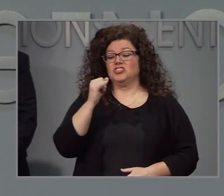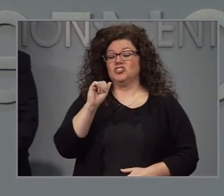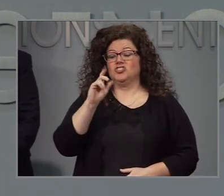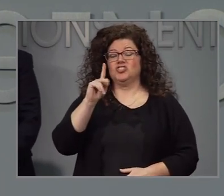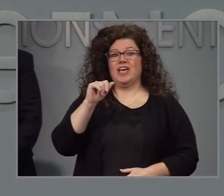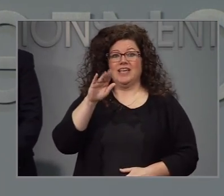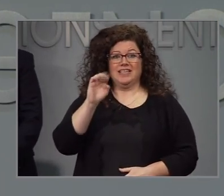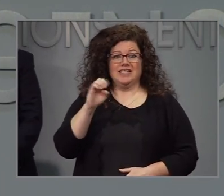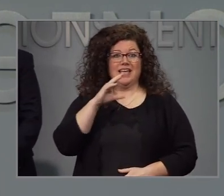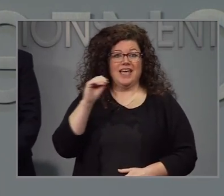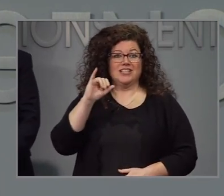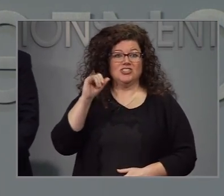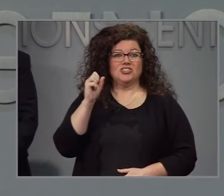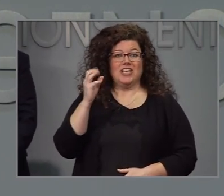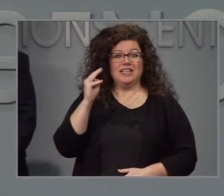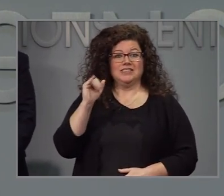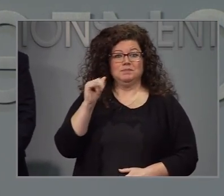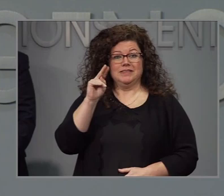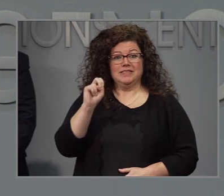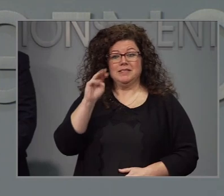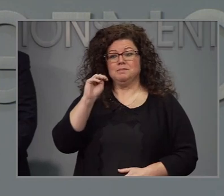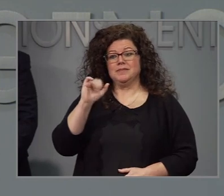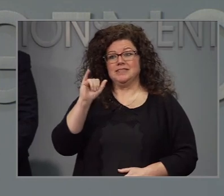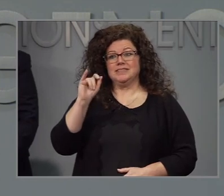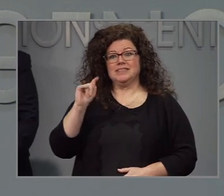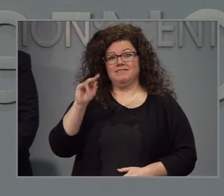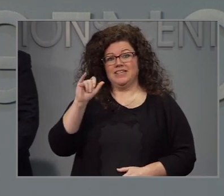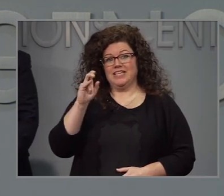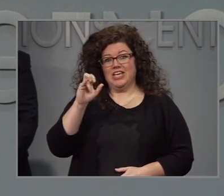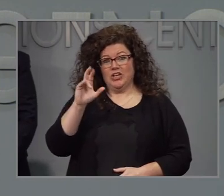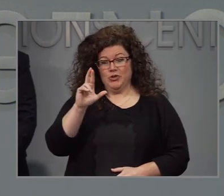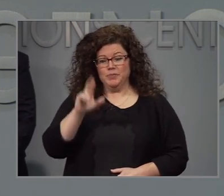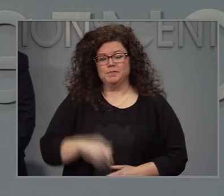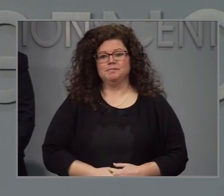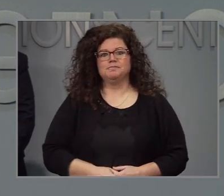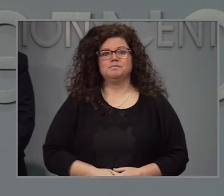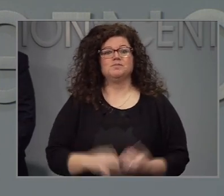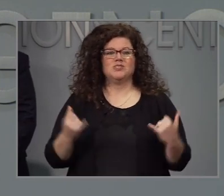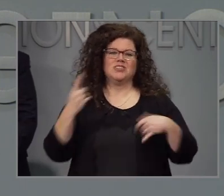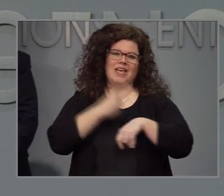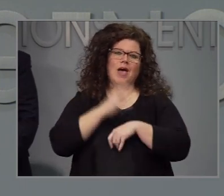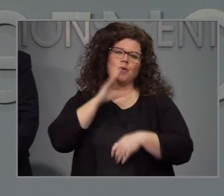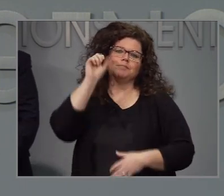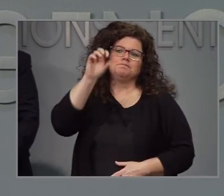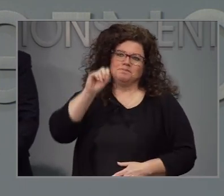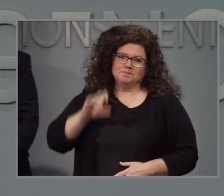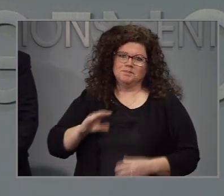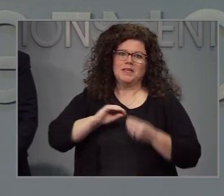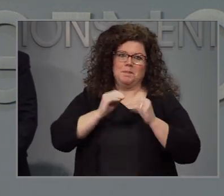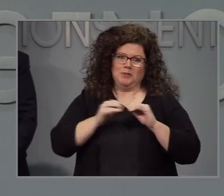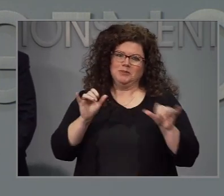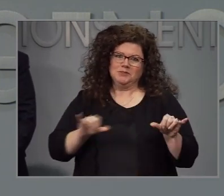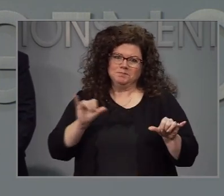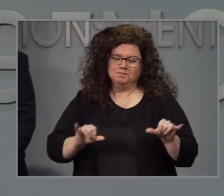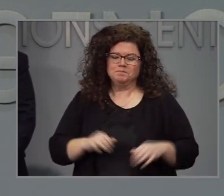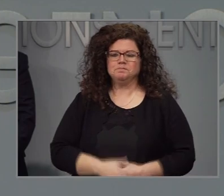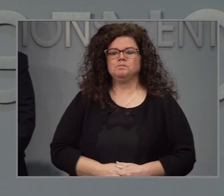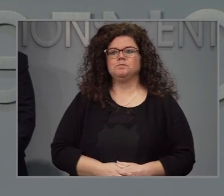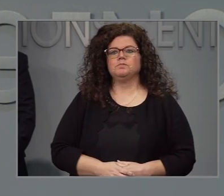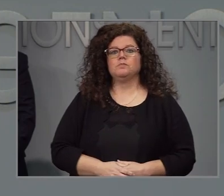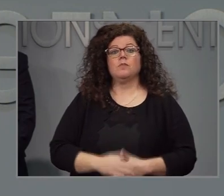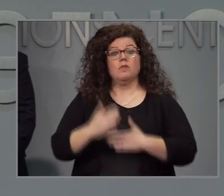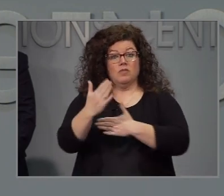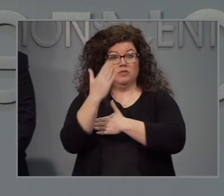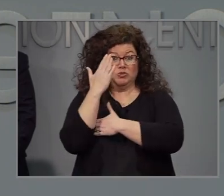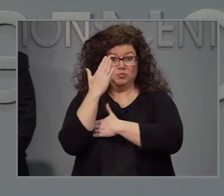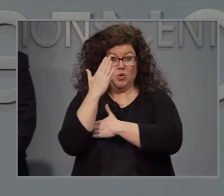and Jasmine Matevier. I'll start today, as usual, with a rundown of our numbers. As of this morning,